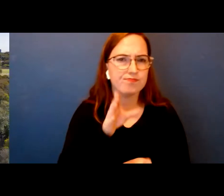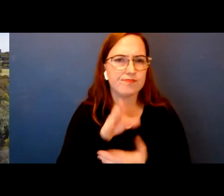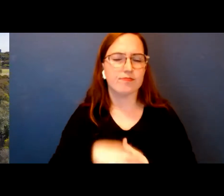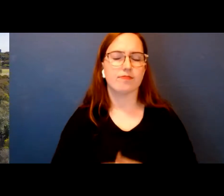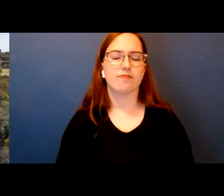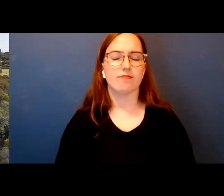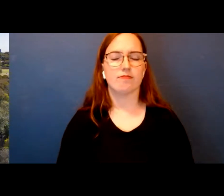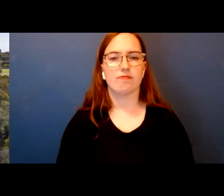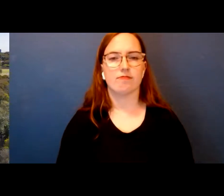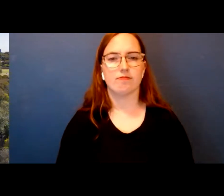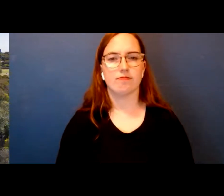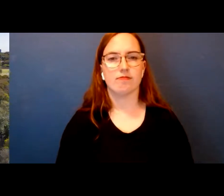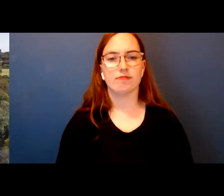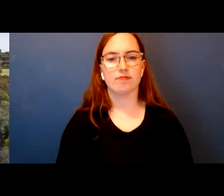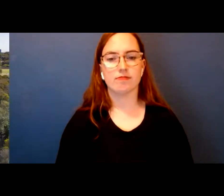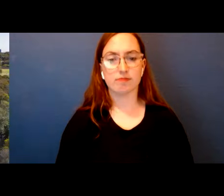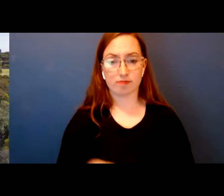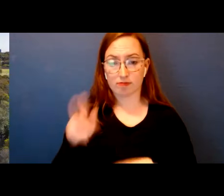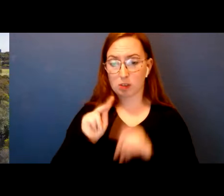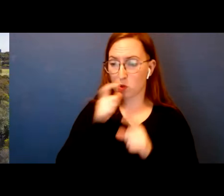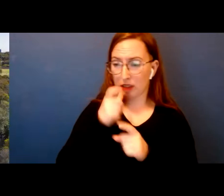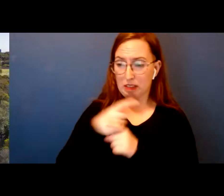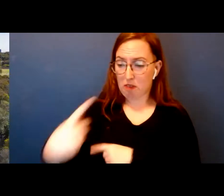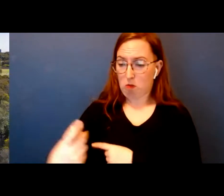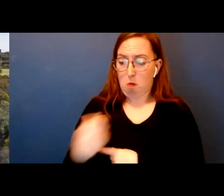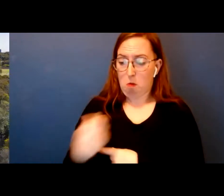responding to those where we need to.